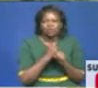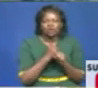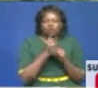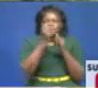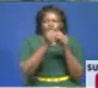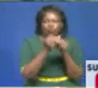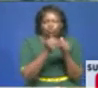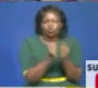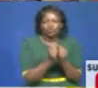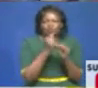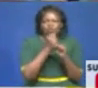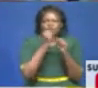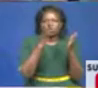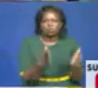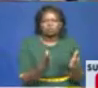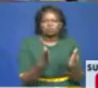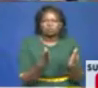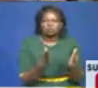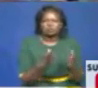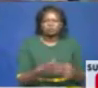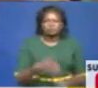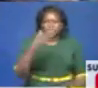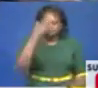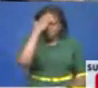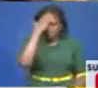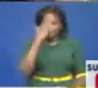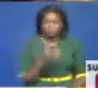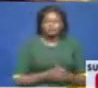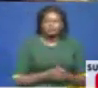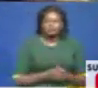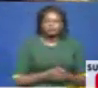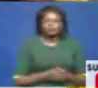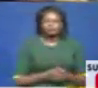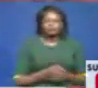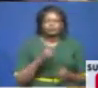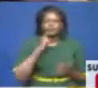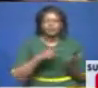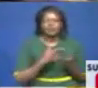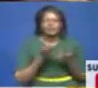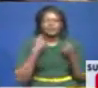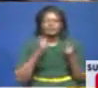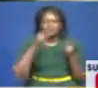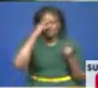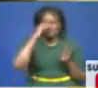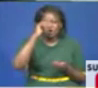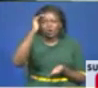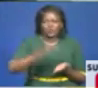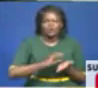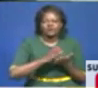closely with stakeholders. On Monday was one that any attempts by the government to cut funding to